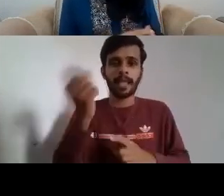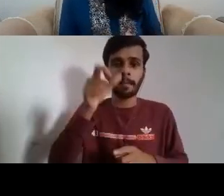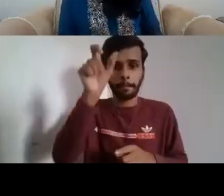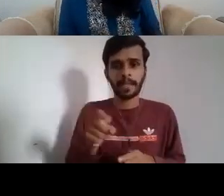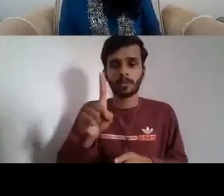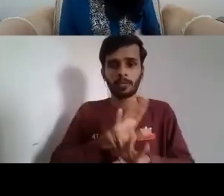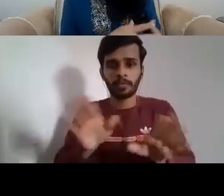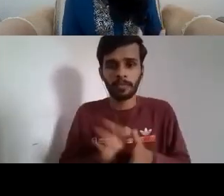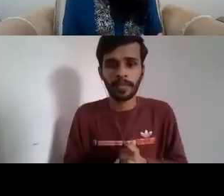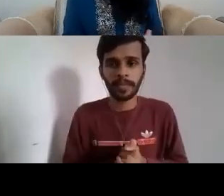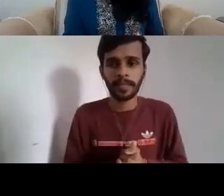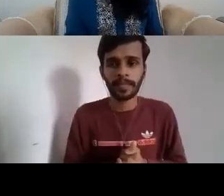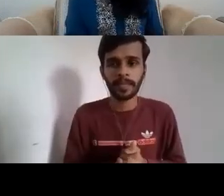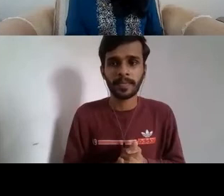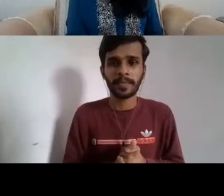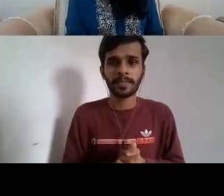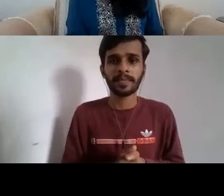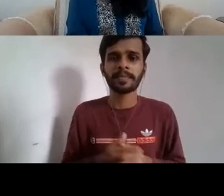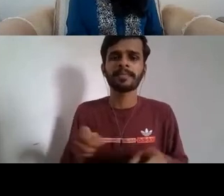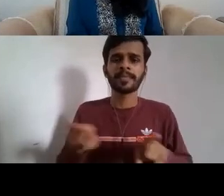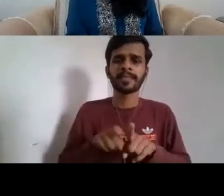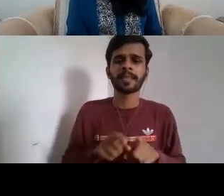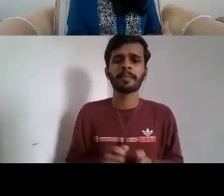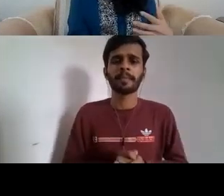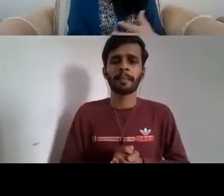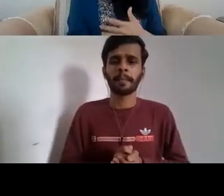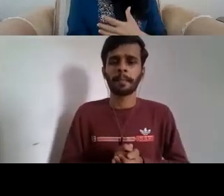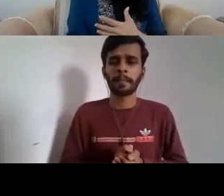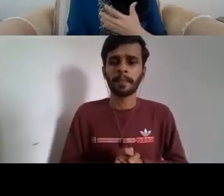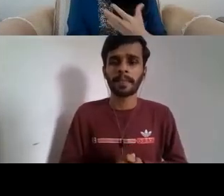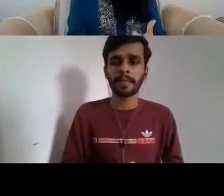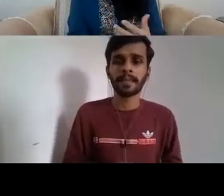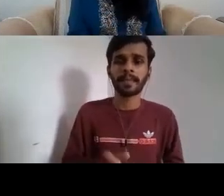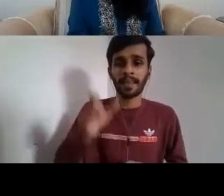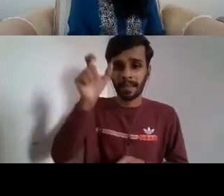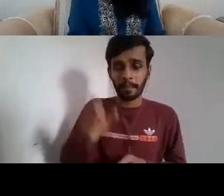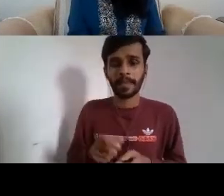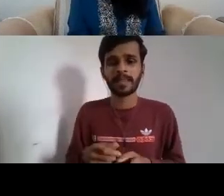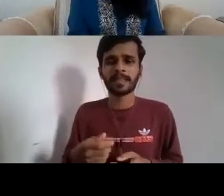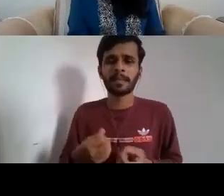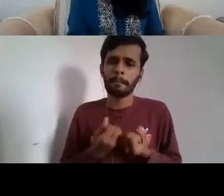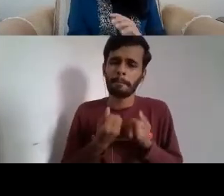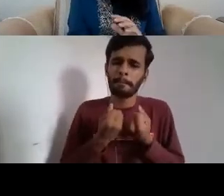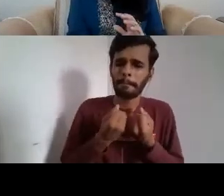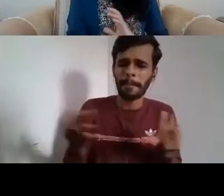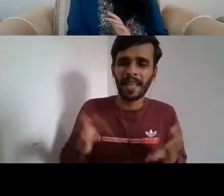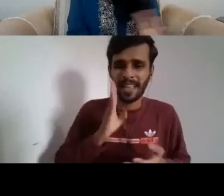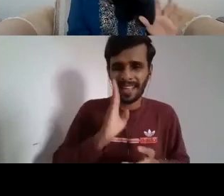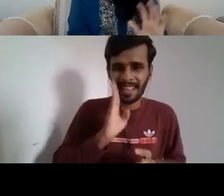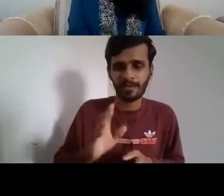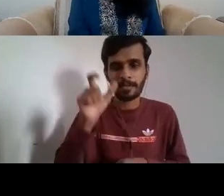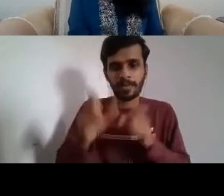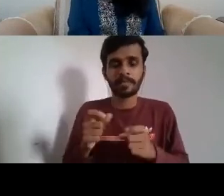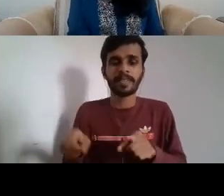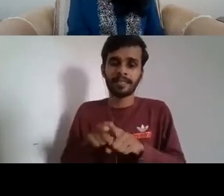Other than his direct disciples, he has also influenced many musicians belonging to different